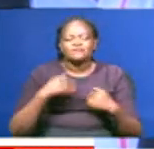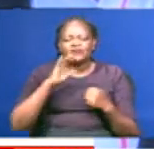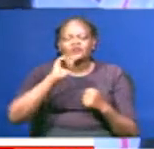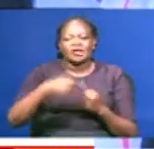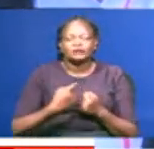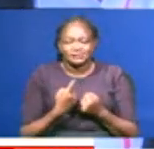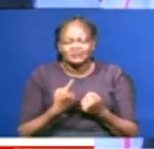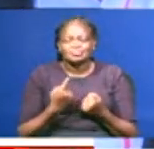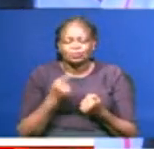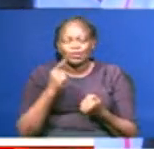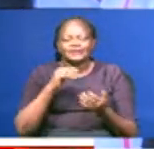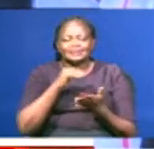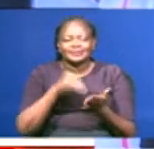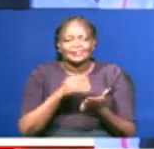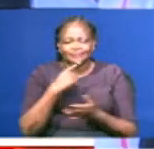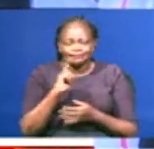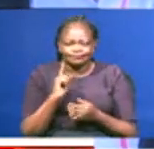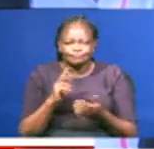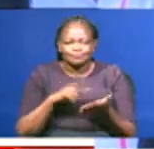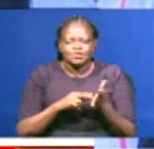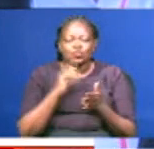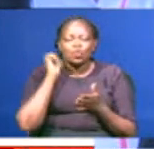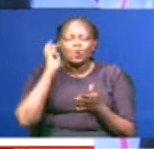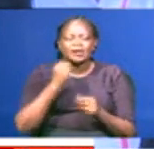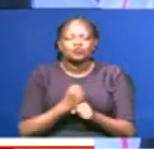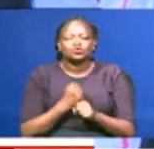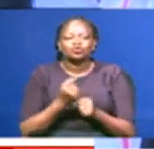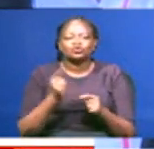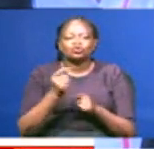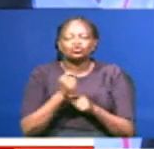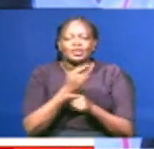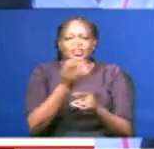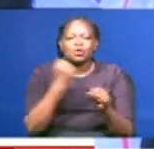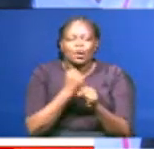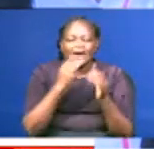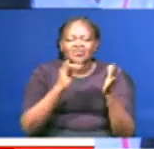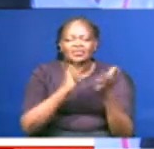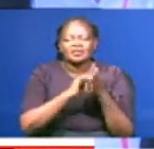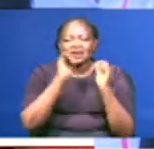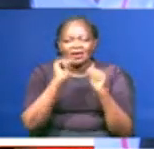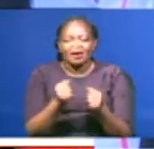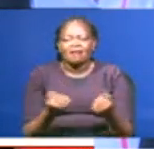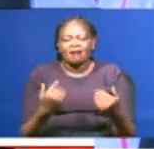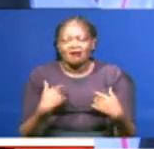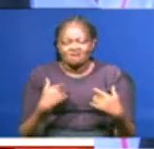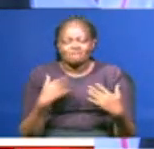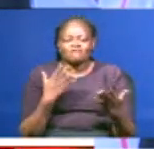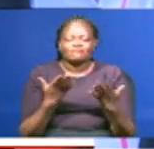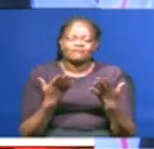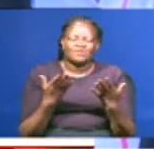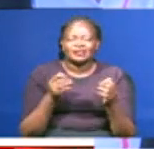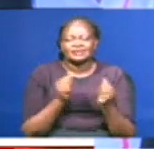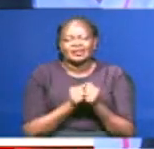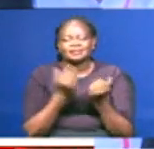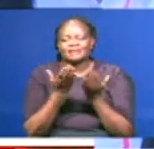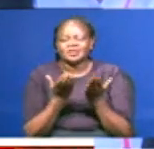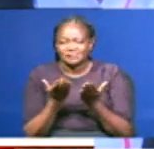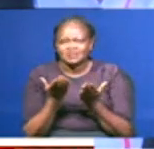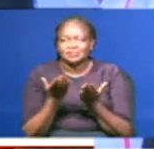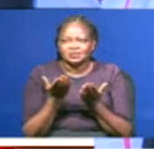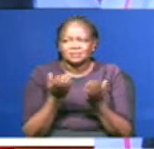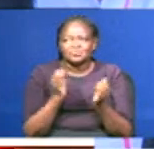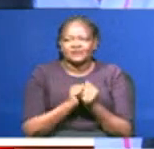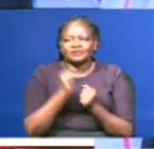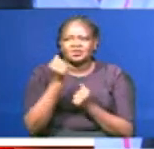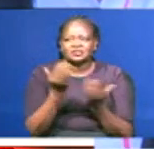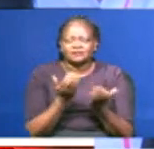in a center, isn't it? So what we are going to do is to train these staff so that they can be able to handle, say, 10 services, 15